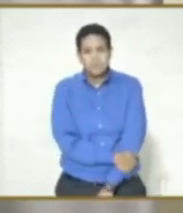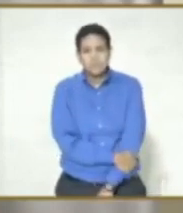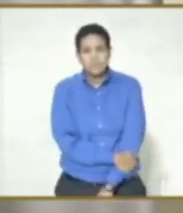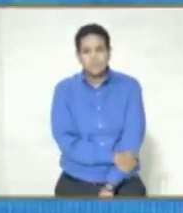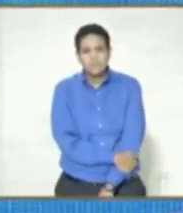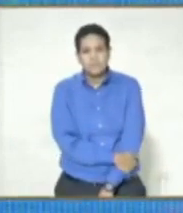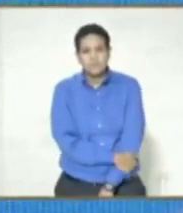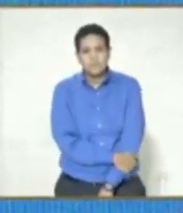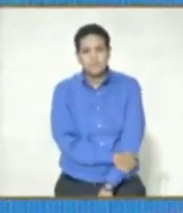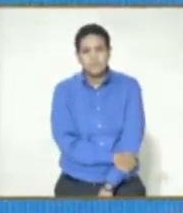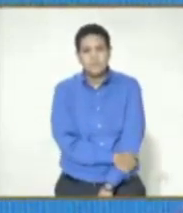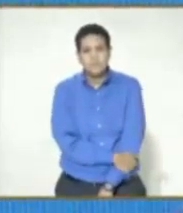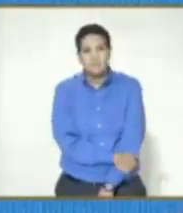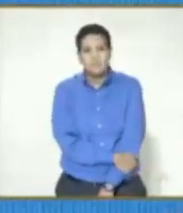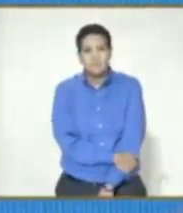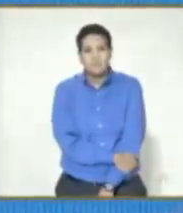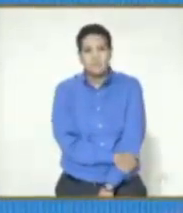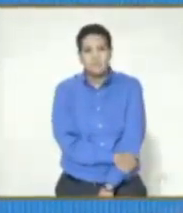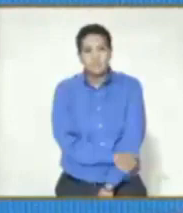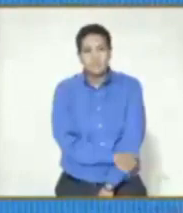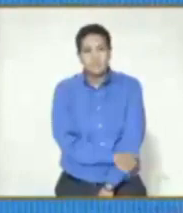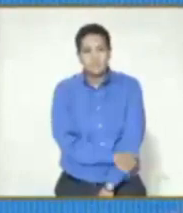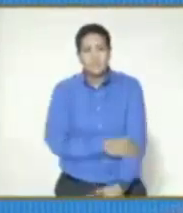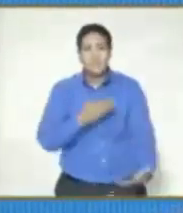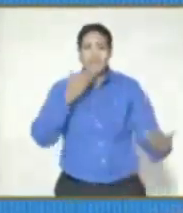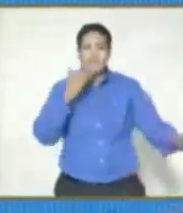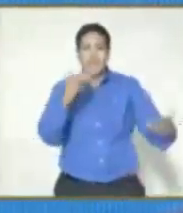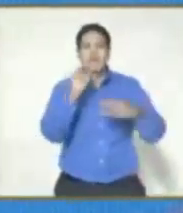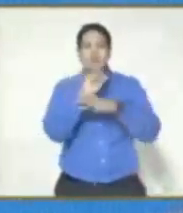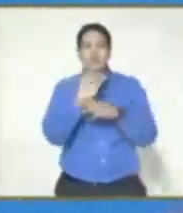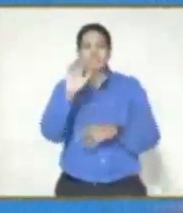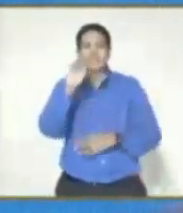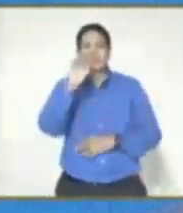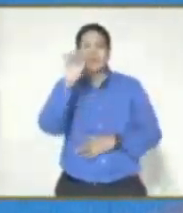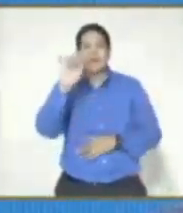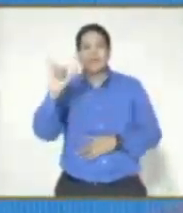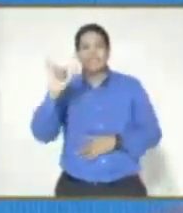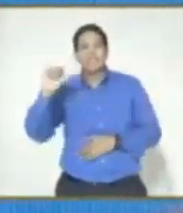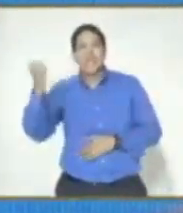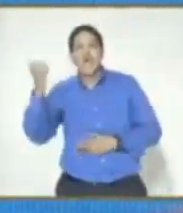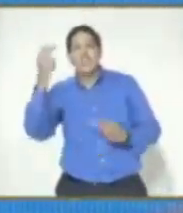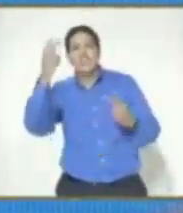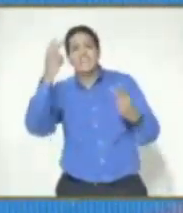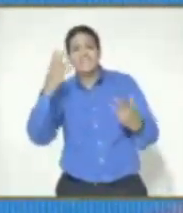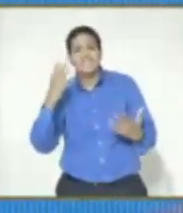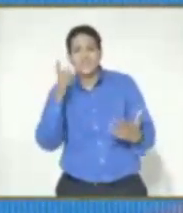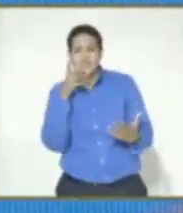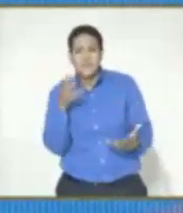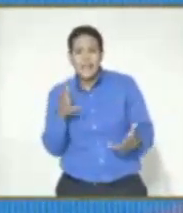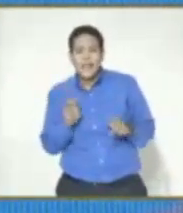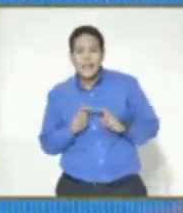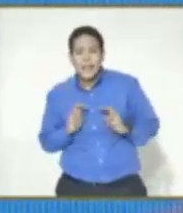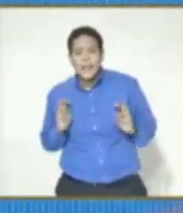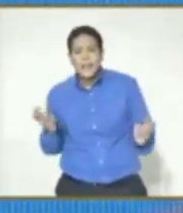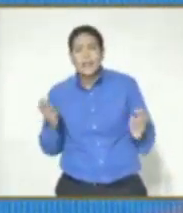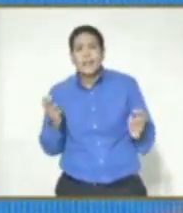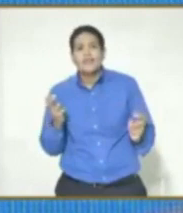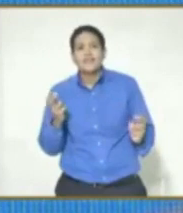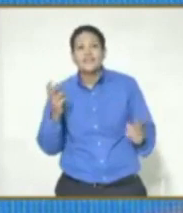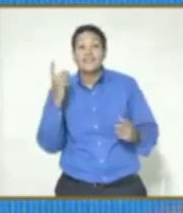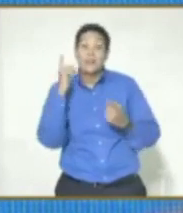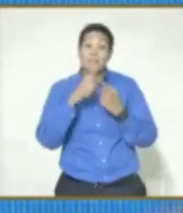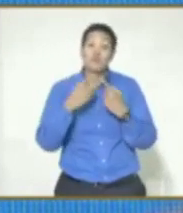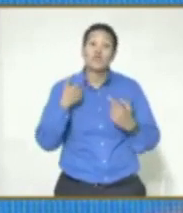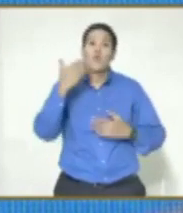Thank you. Thank you, Minister Mackenzie, the other guests on today's digital platform, and I also